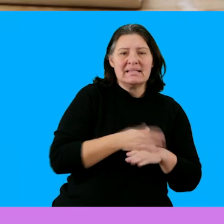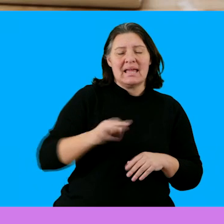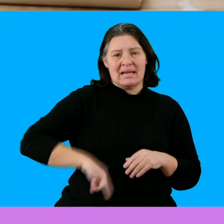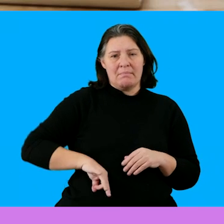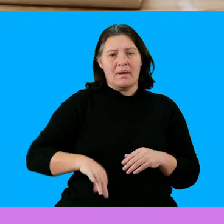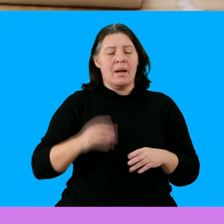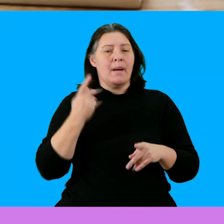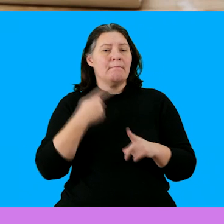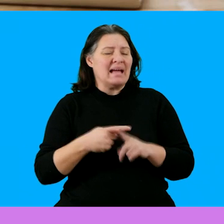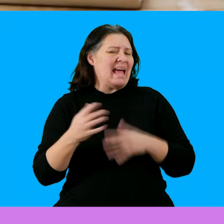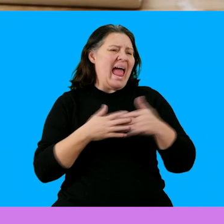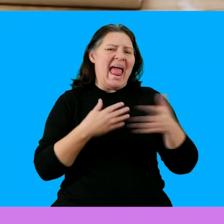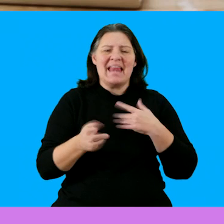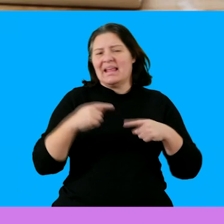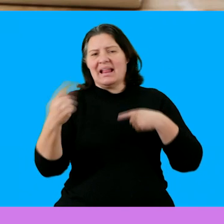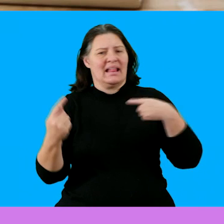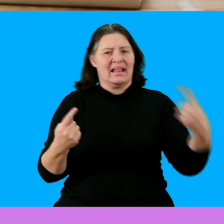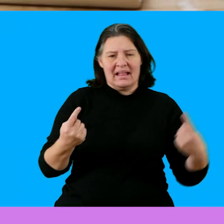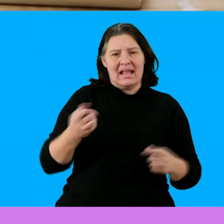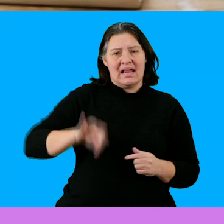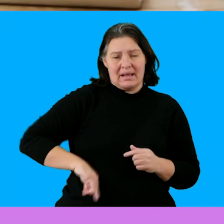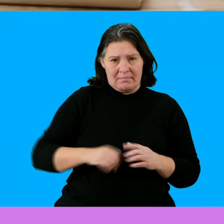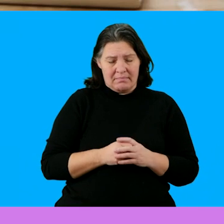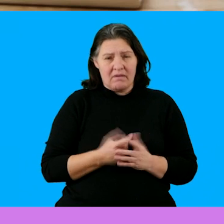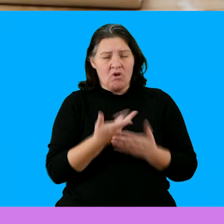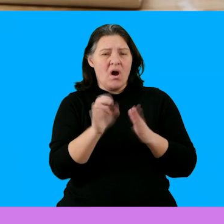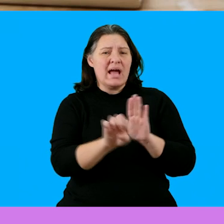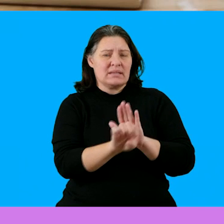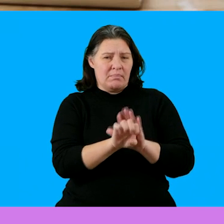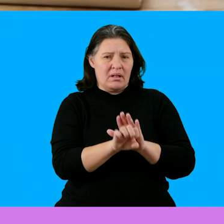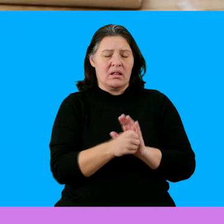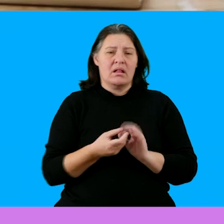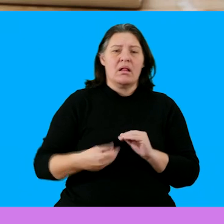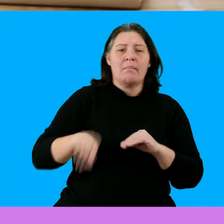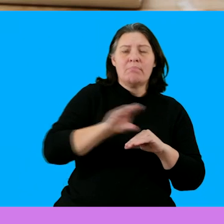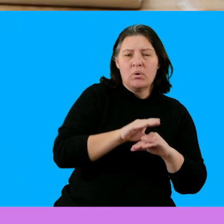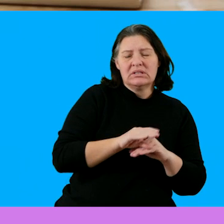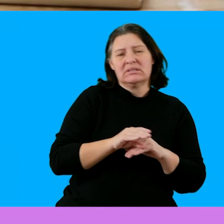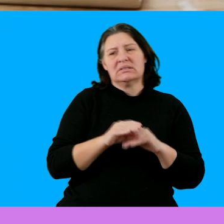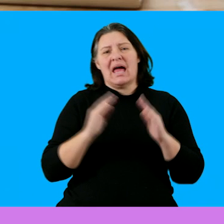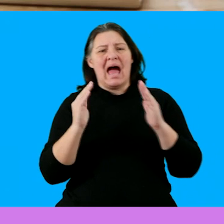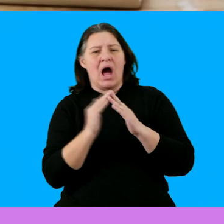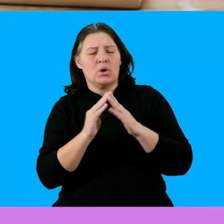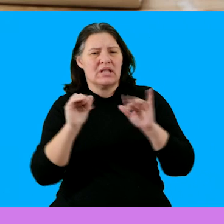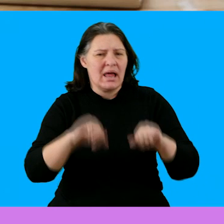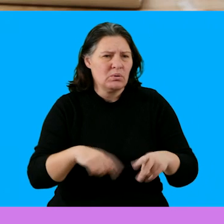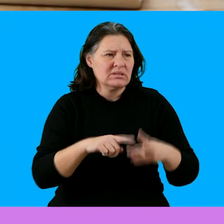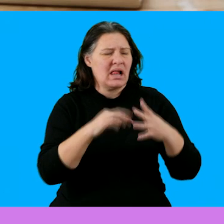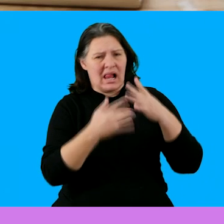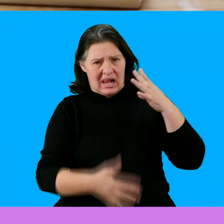income plus any other extra income. Okay, for example, your bonus, housing allowance,